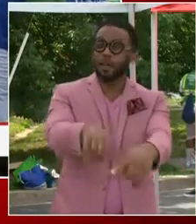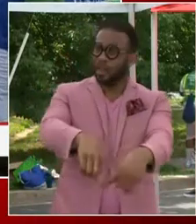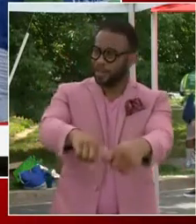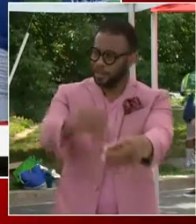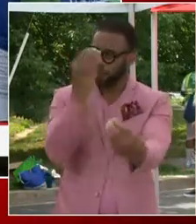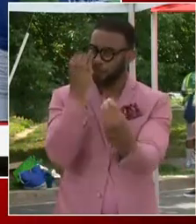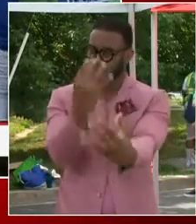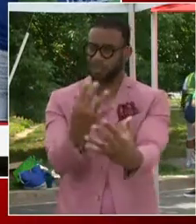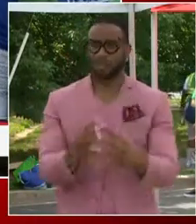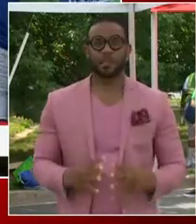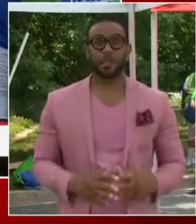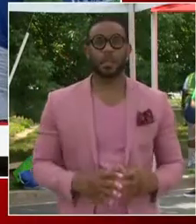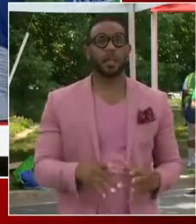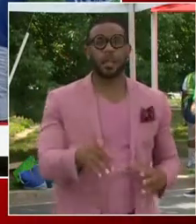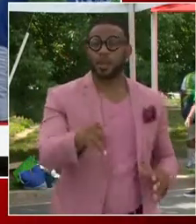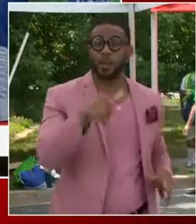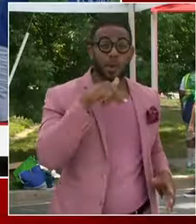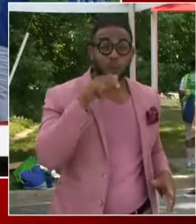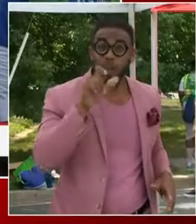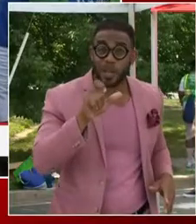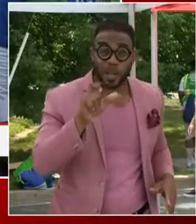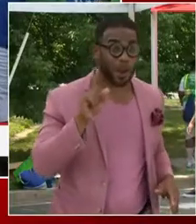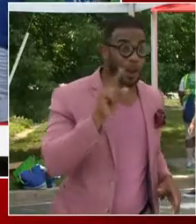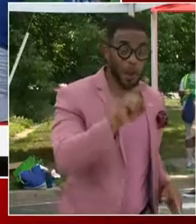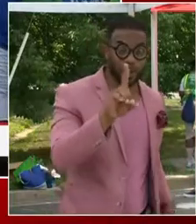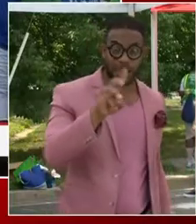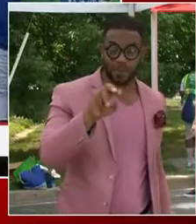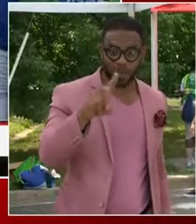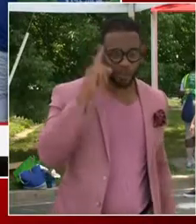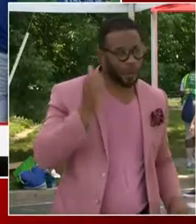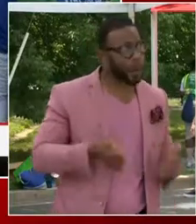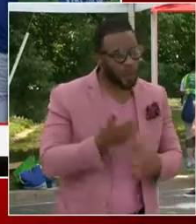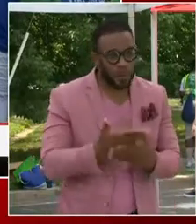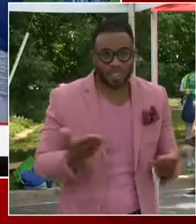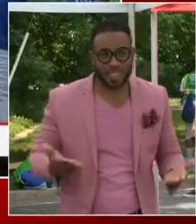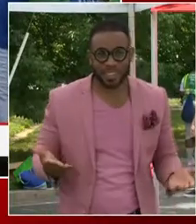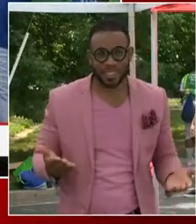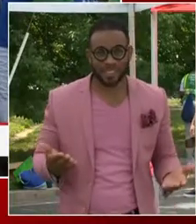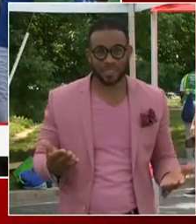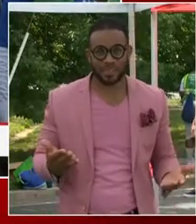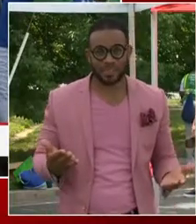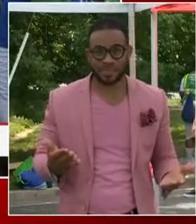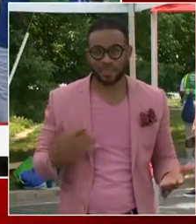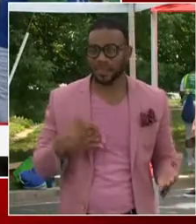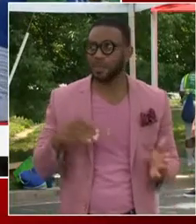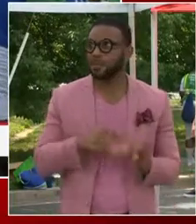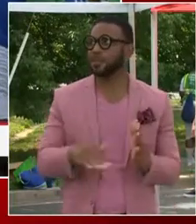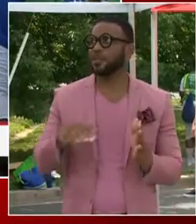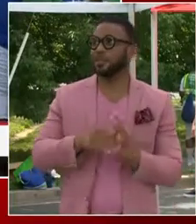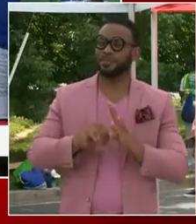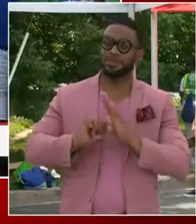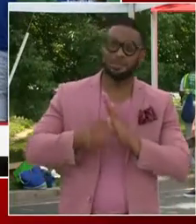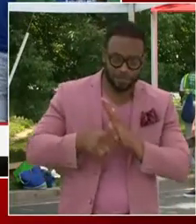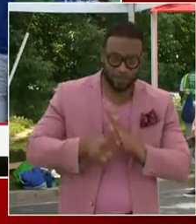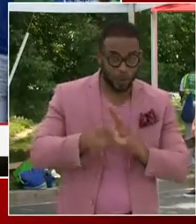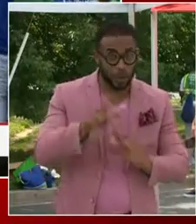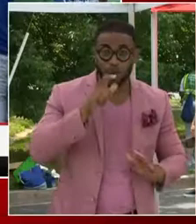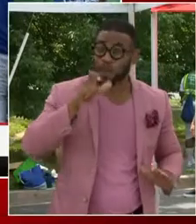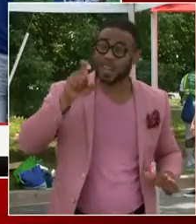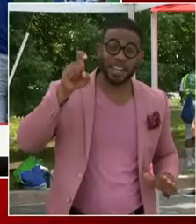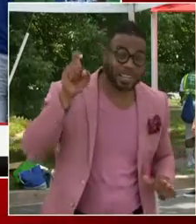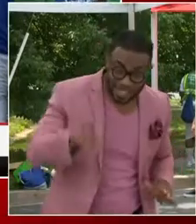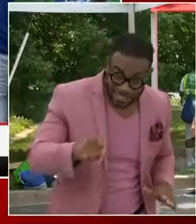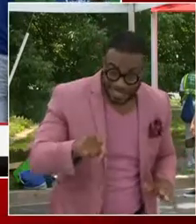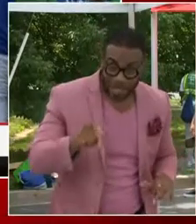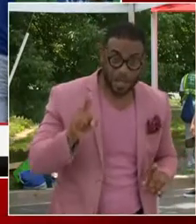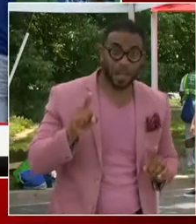this. You don't need to go to the DMV for most things. I'm going to repeat that again. You do